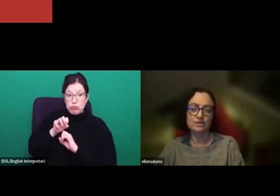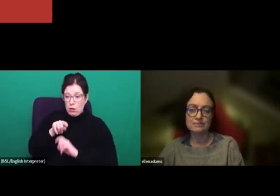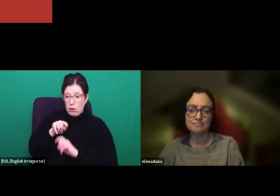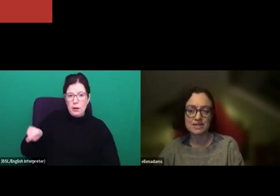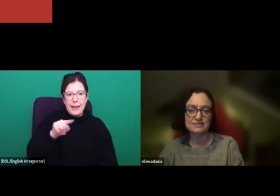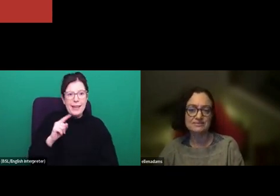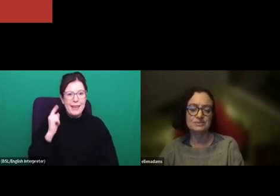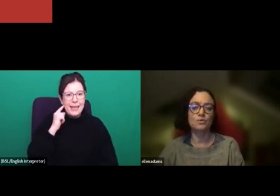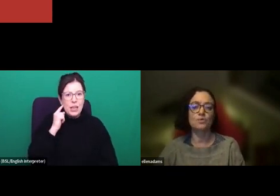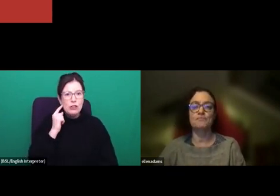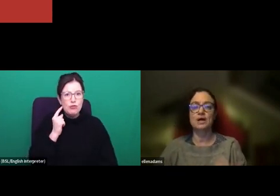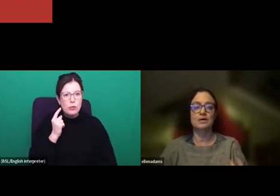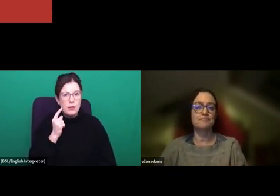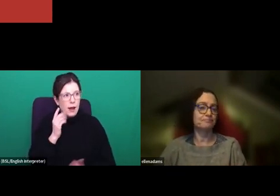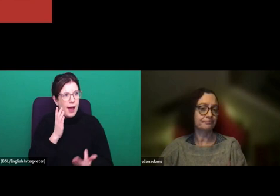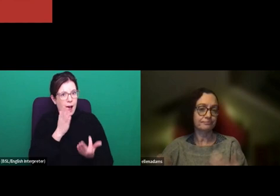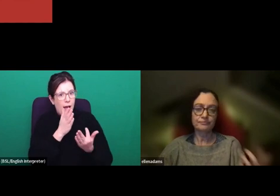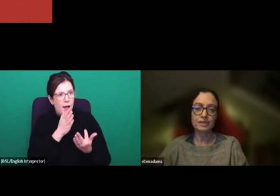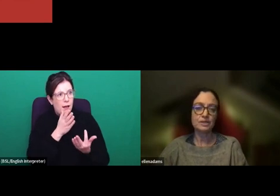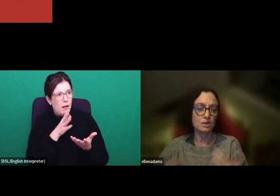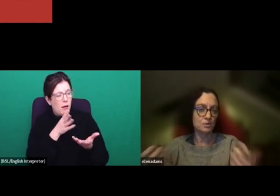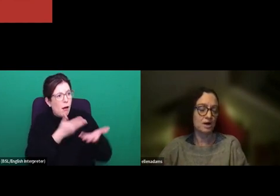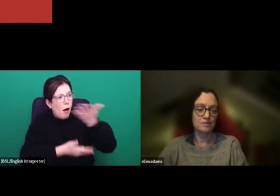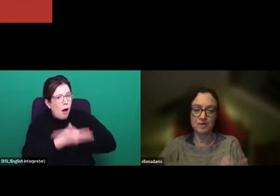stories of the Greek myths or